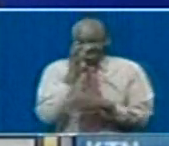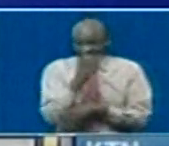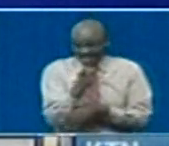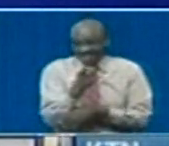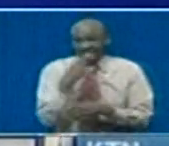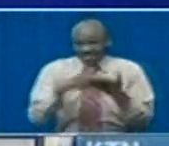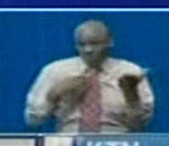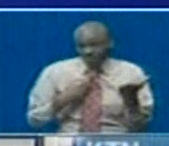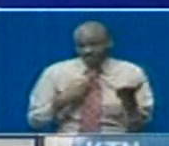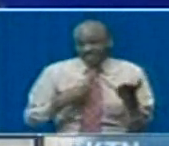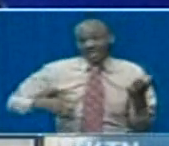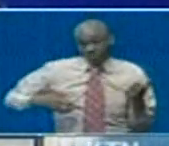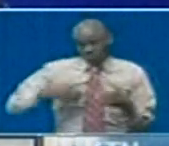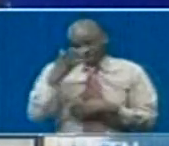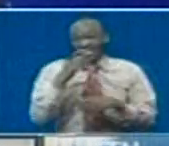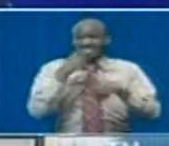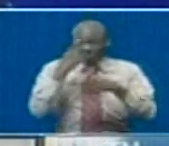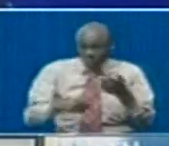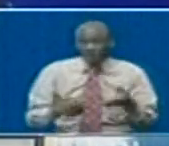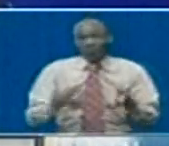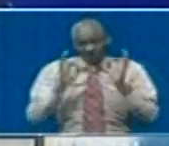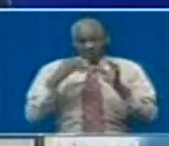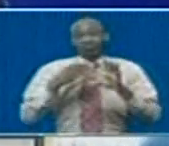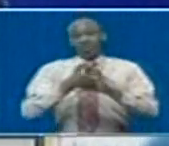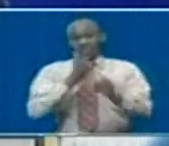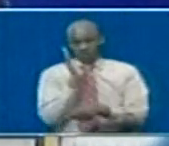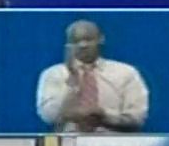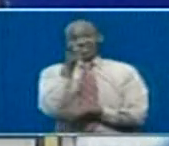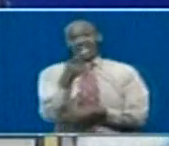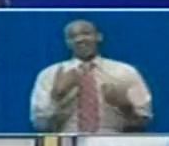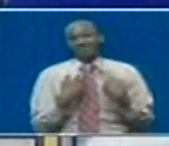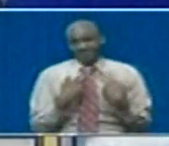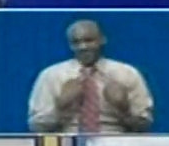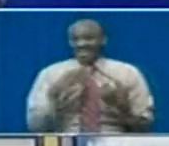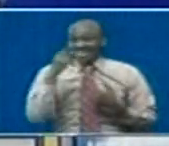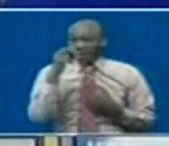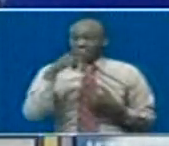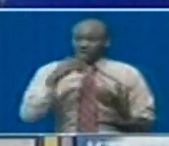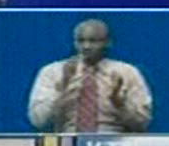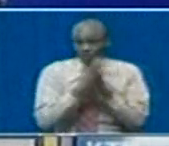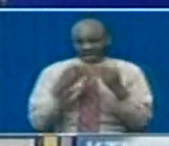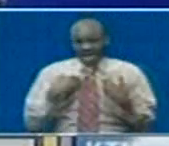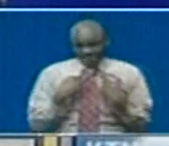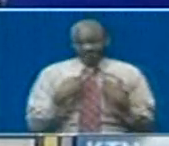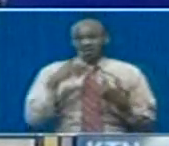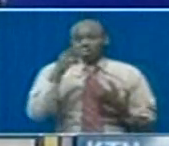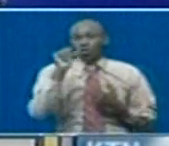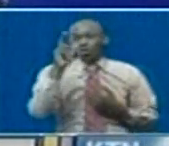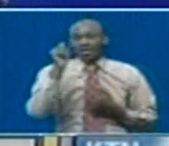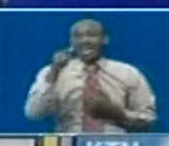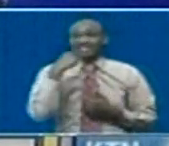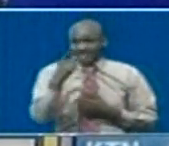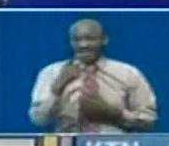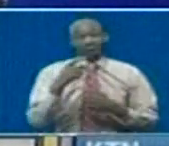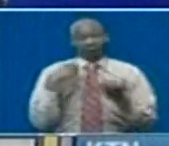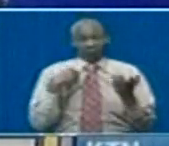Boundaries Commission received his challenger's official withdrawal notification. And as KTN's Patrick Amimo reports, Kuria told KTN